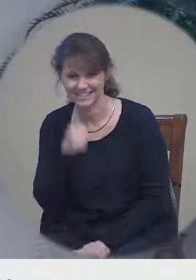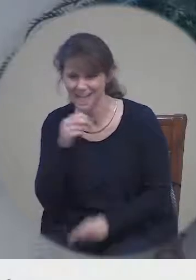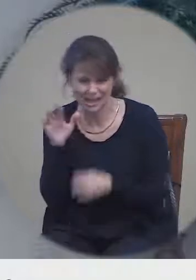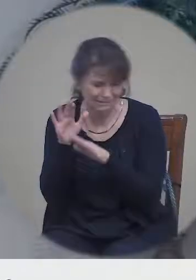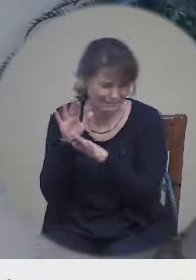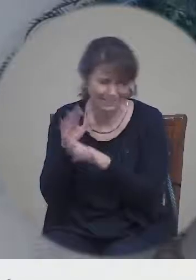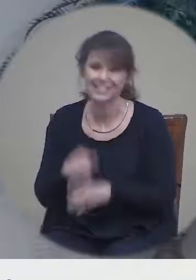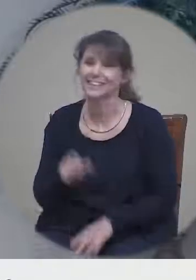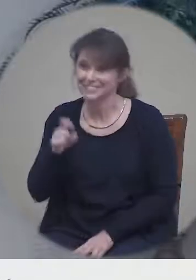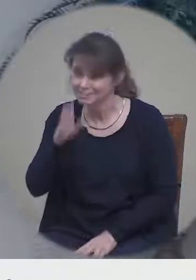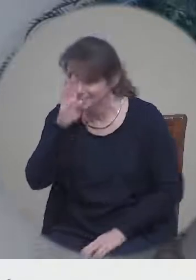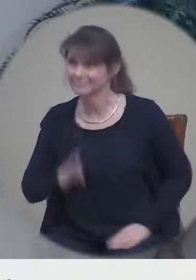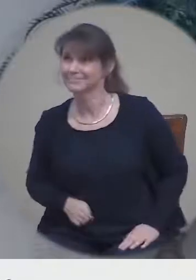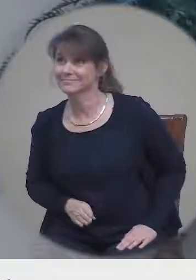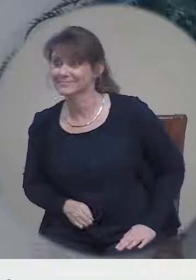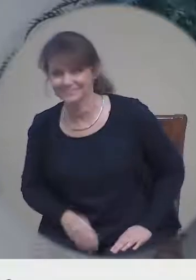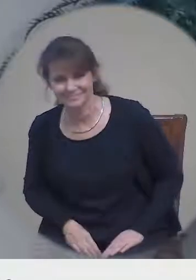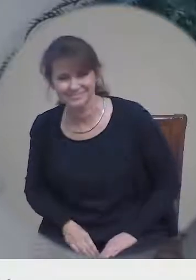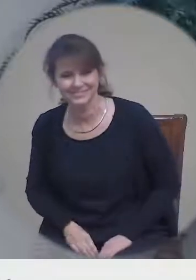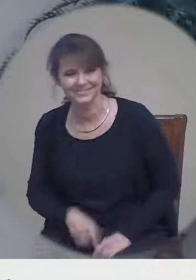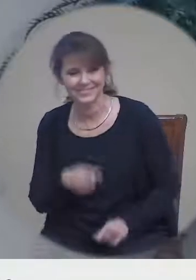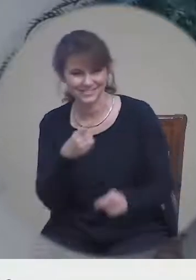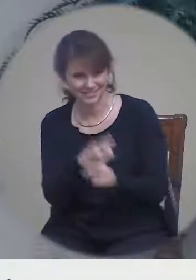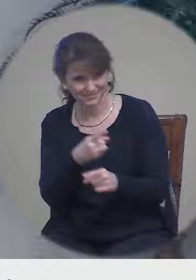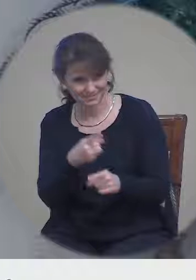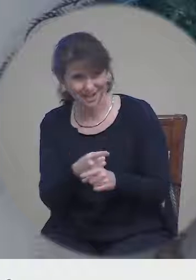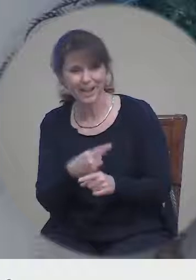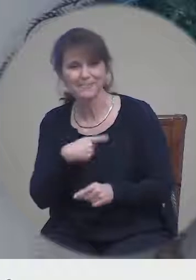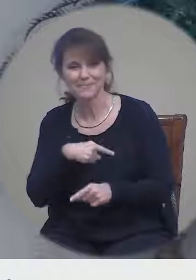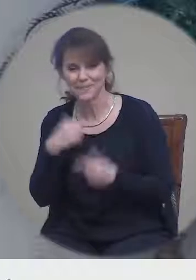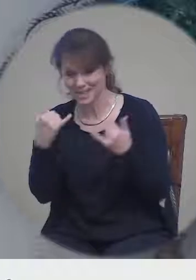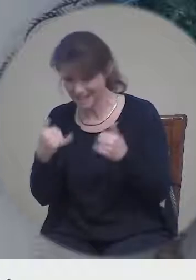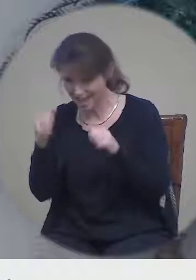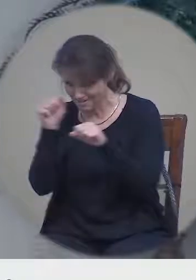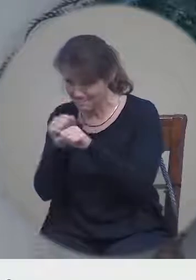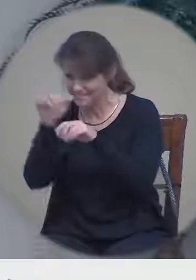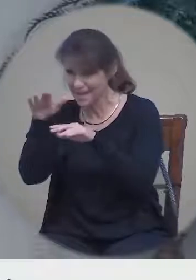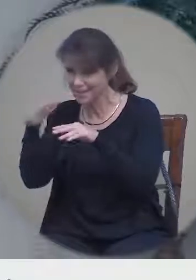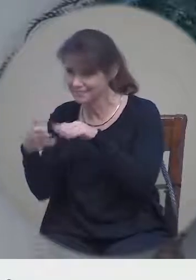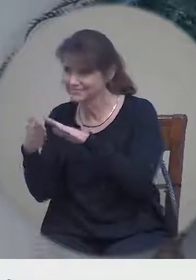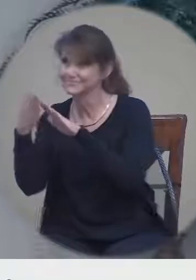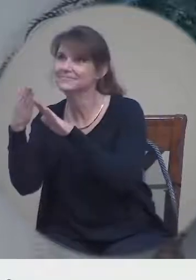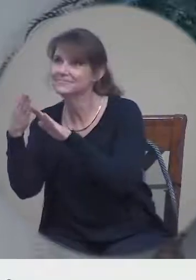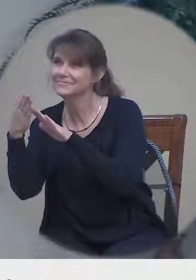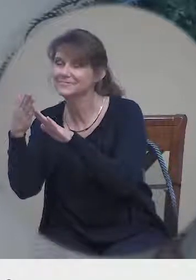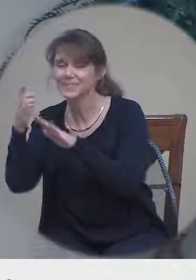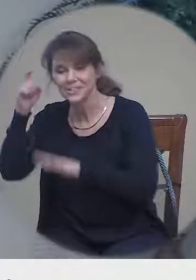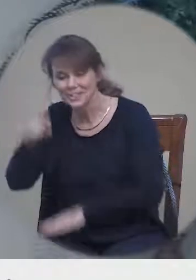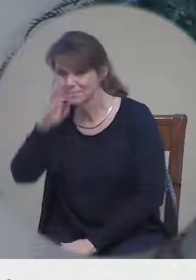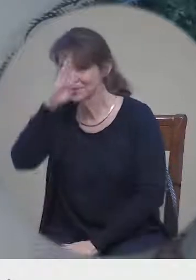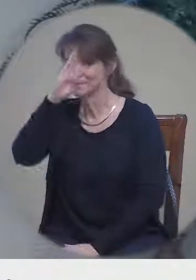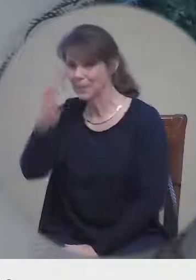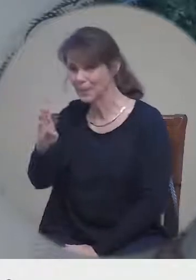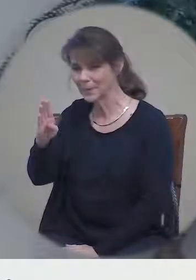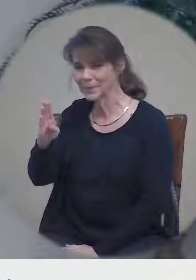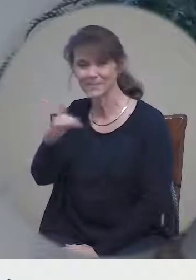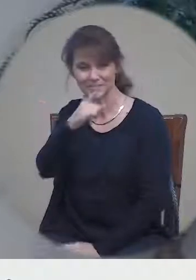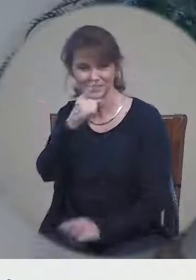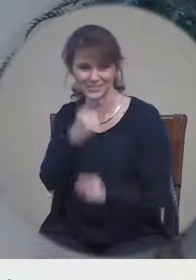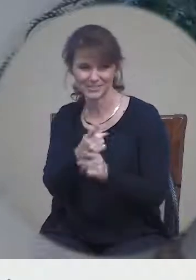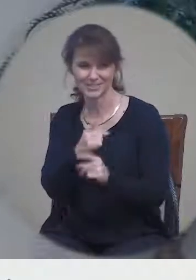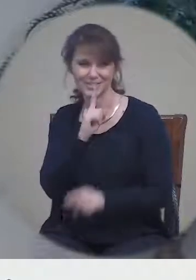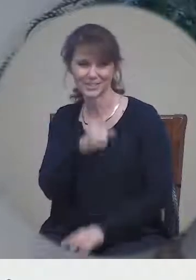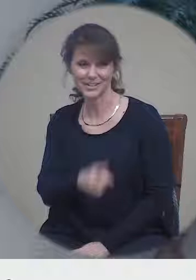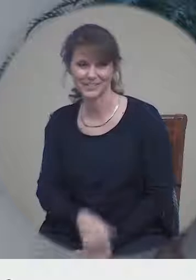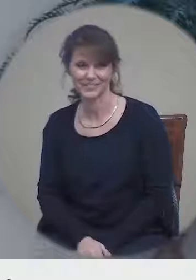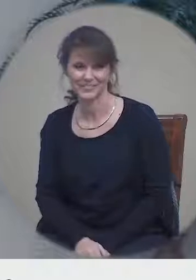it sort of does put us at the foot of that mountain. You have to be bold. That's true. What a great segue from